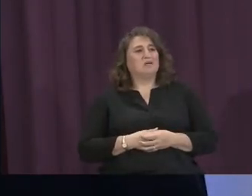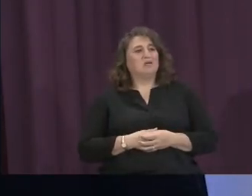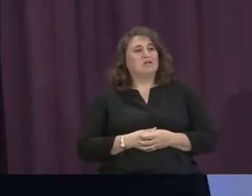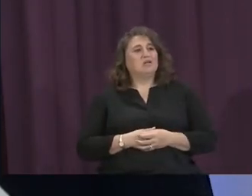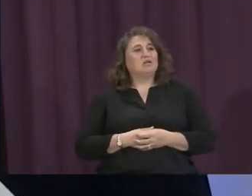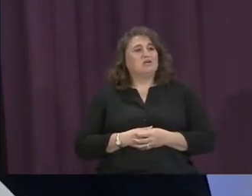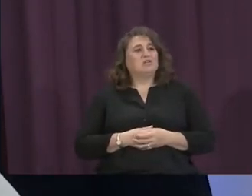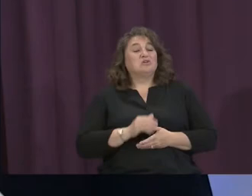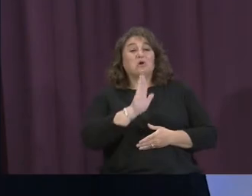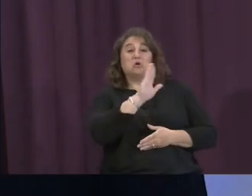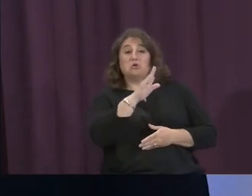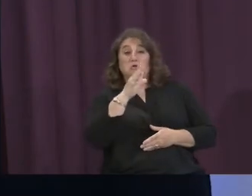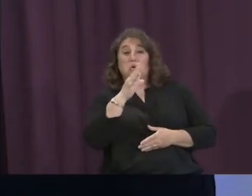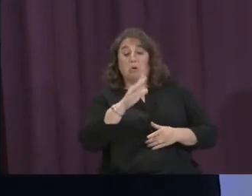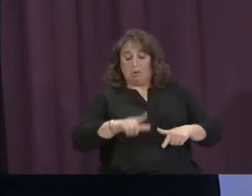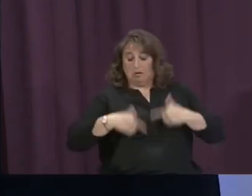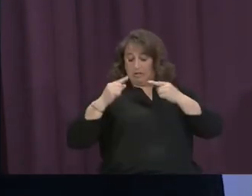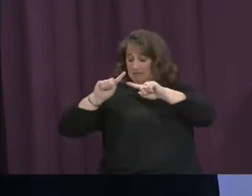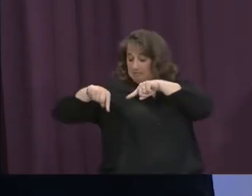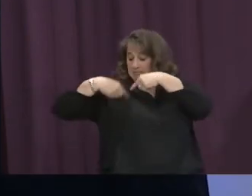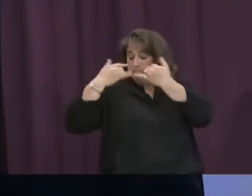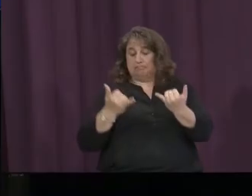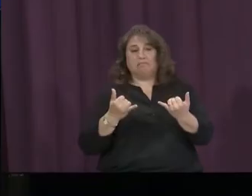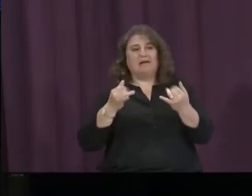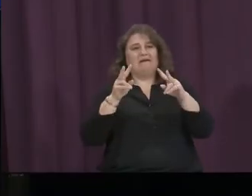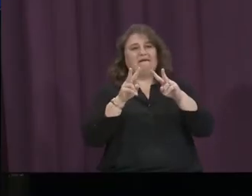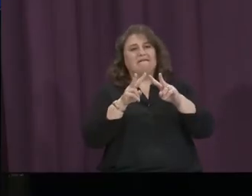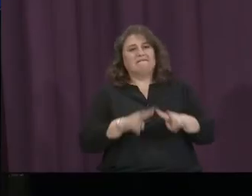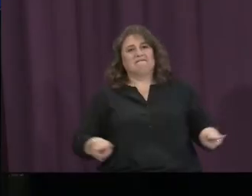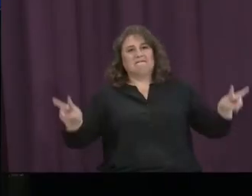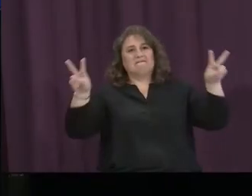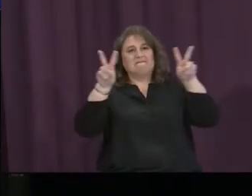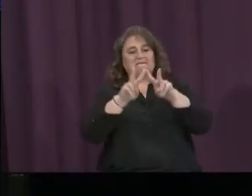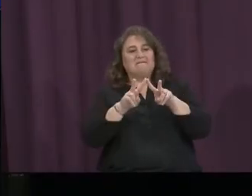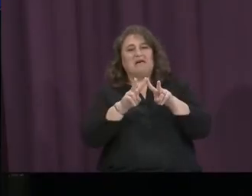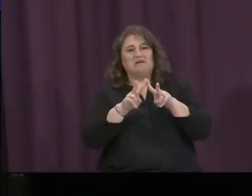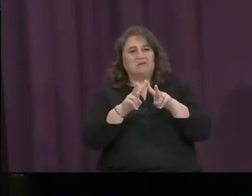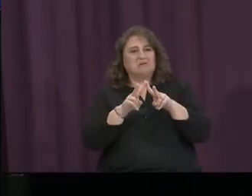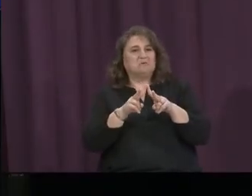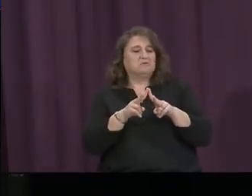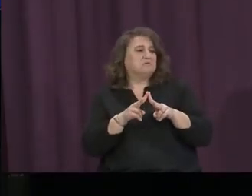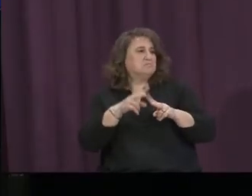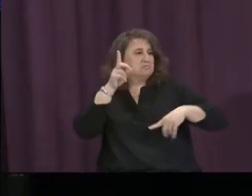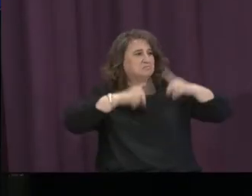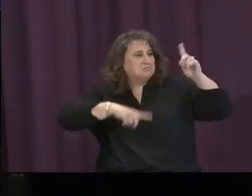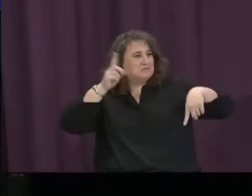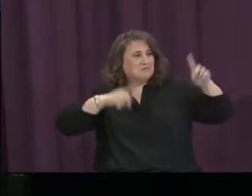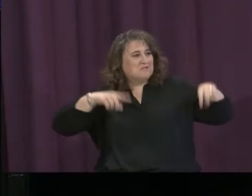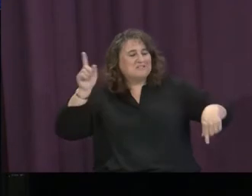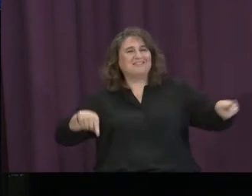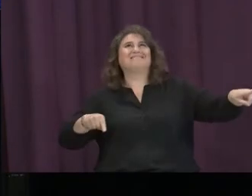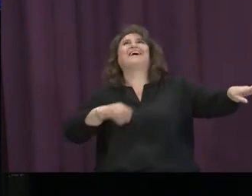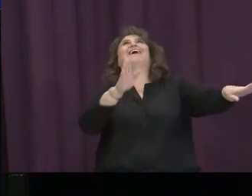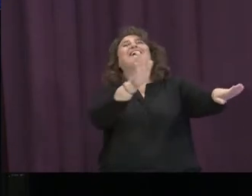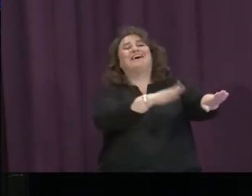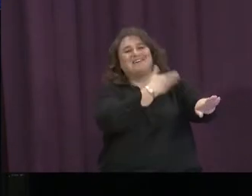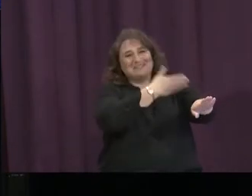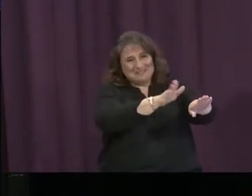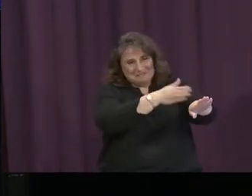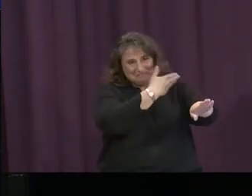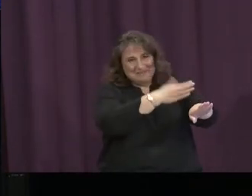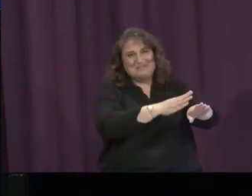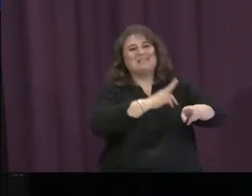of all of your experiences with diversity? You know, the music, music, because it's a